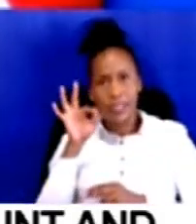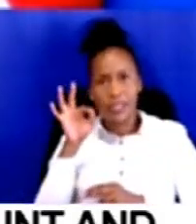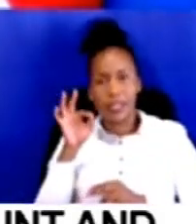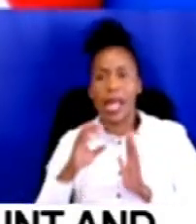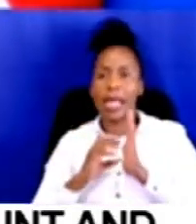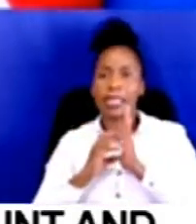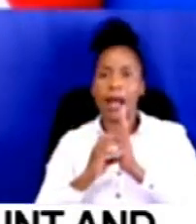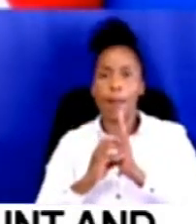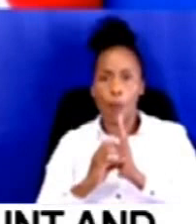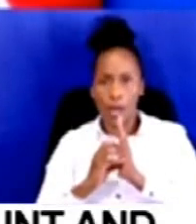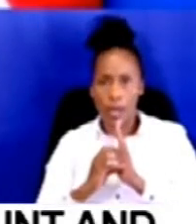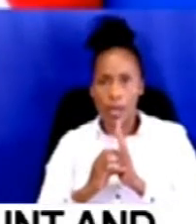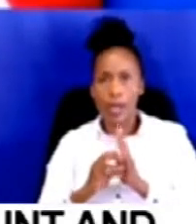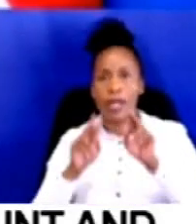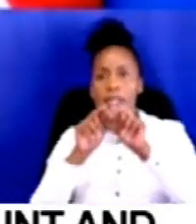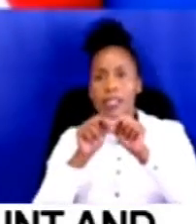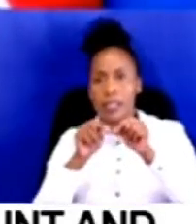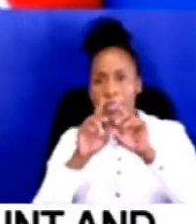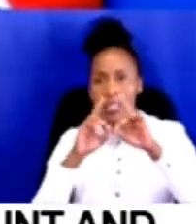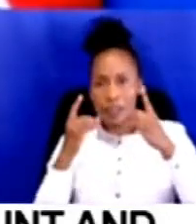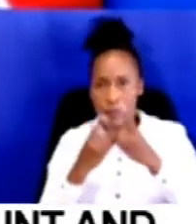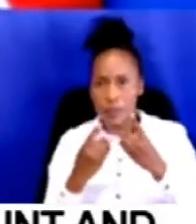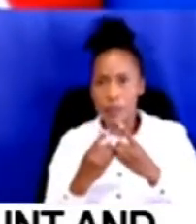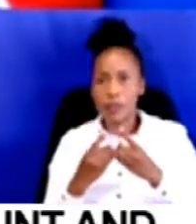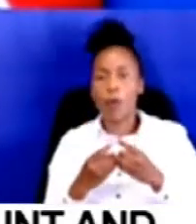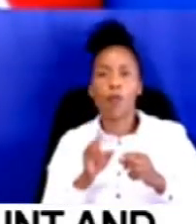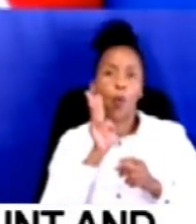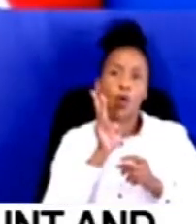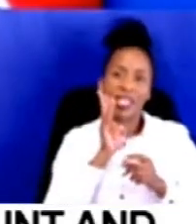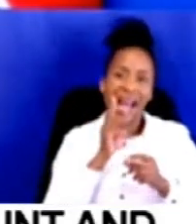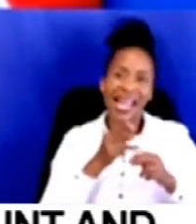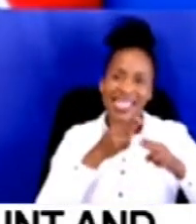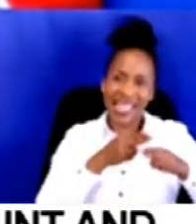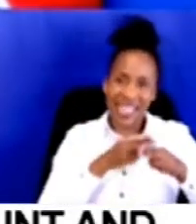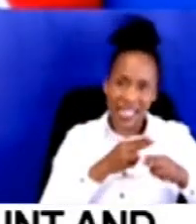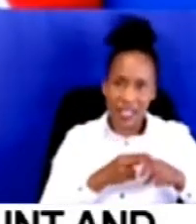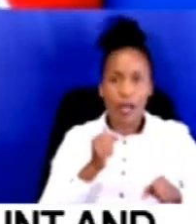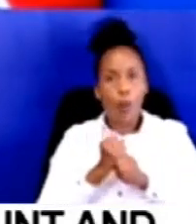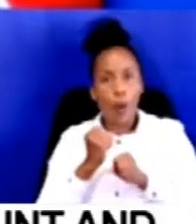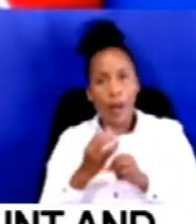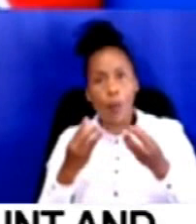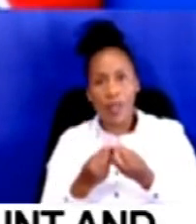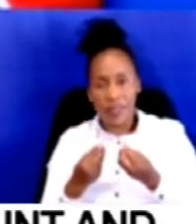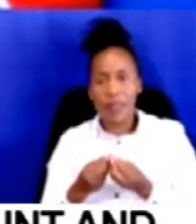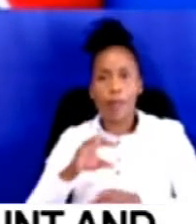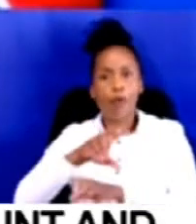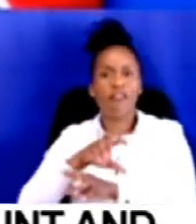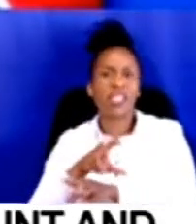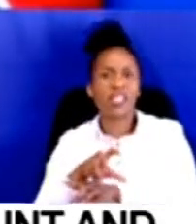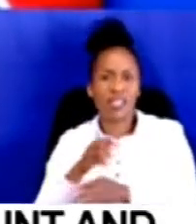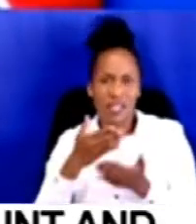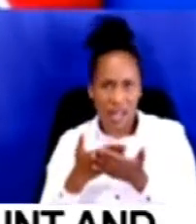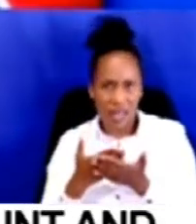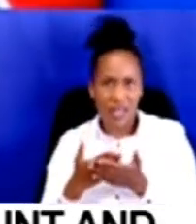For instance, if the Department of Water and Sanitation can work together with the province,